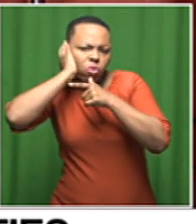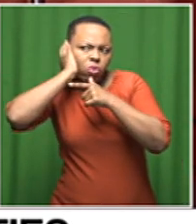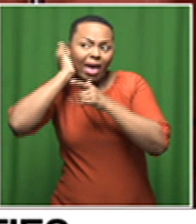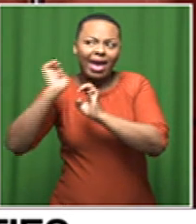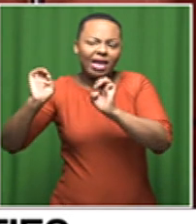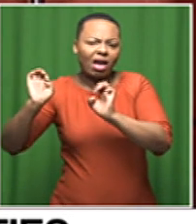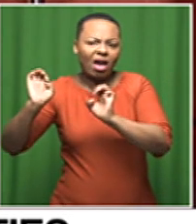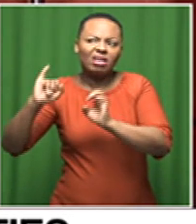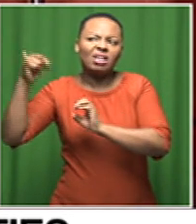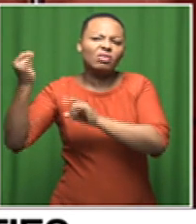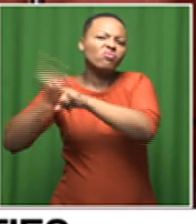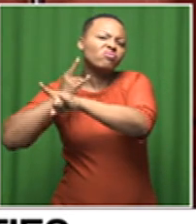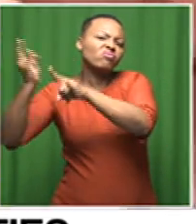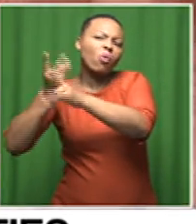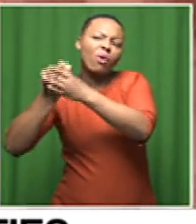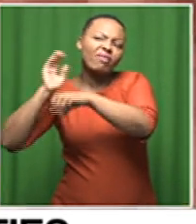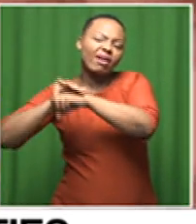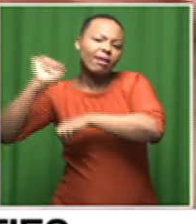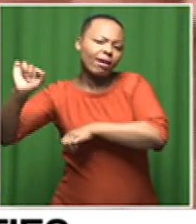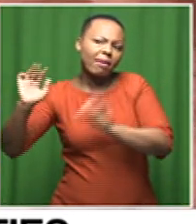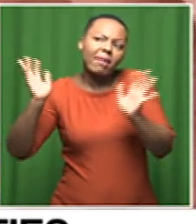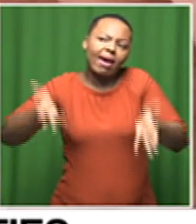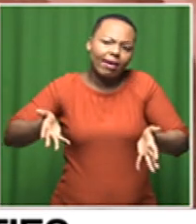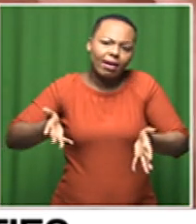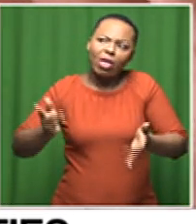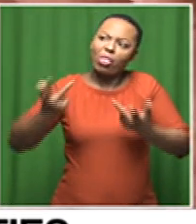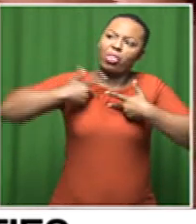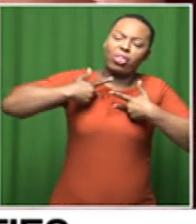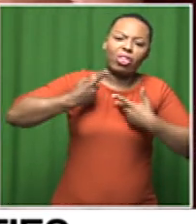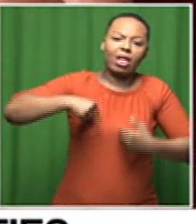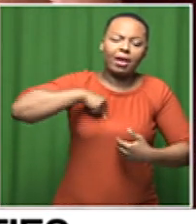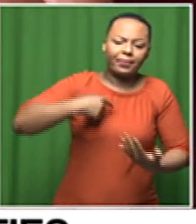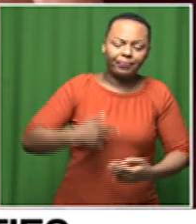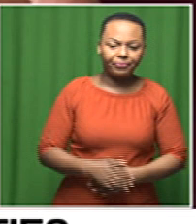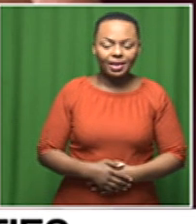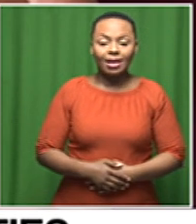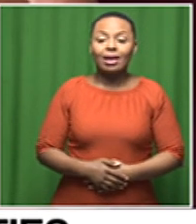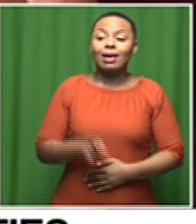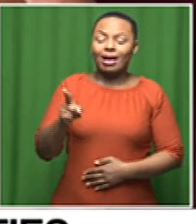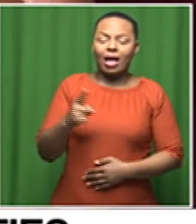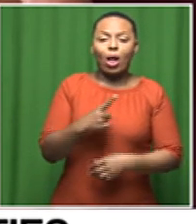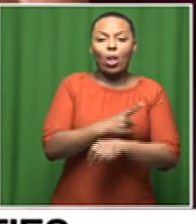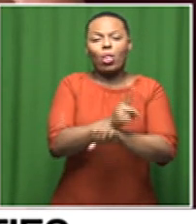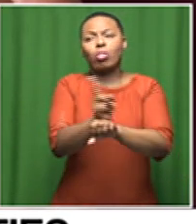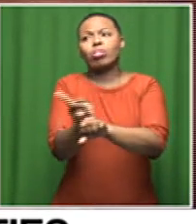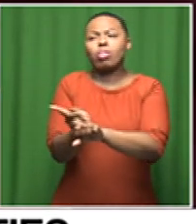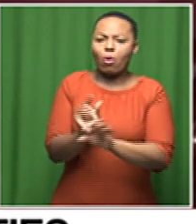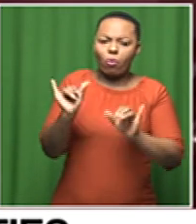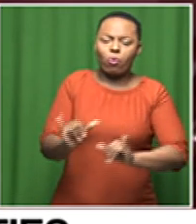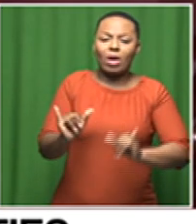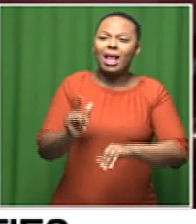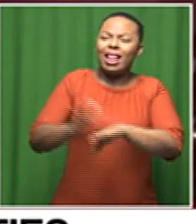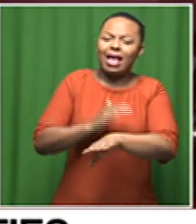agent, she was talking to a friend. After a long wait and the triage process, they were later sent to get